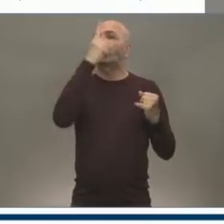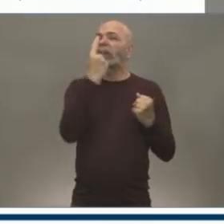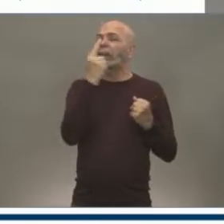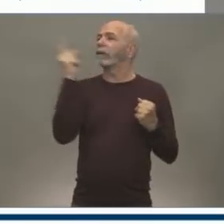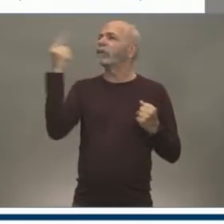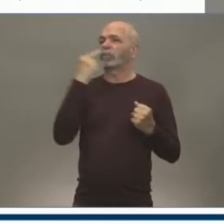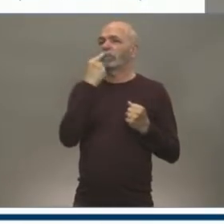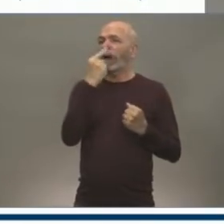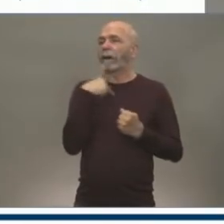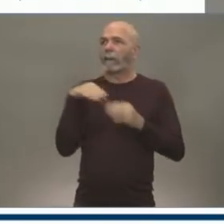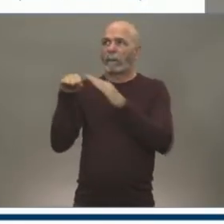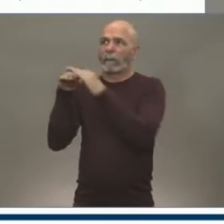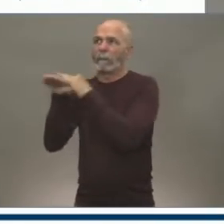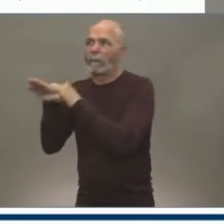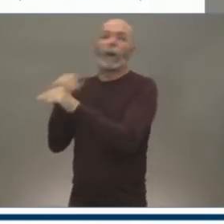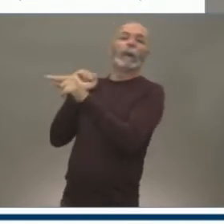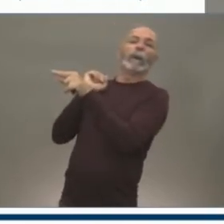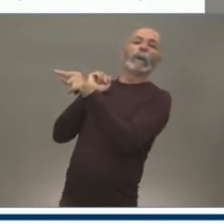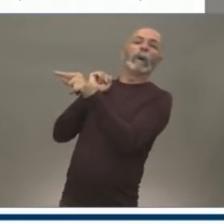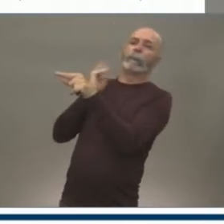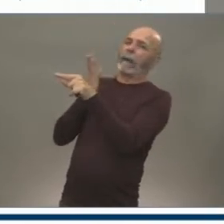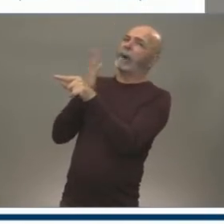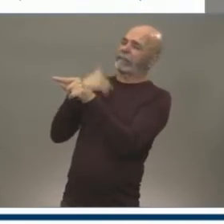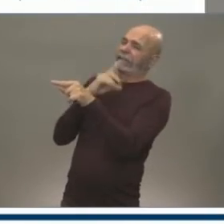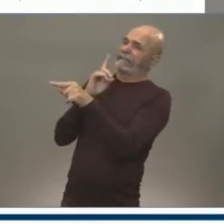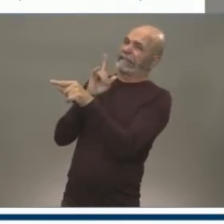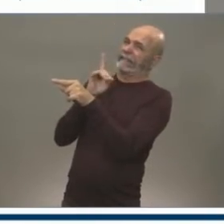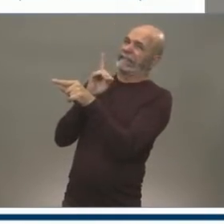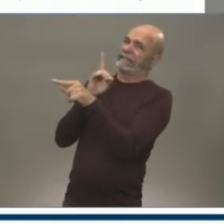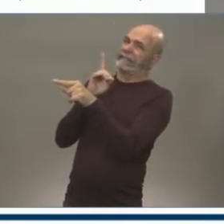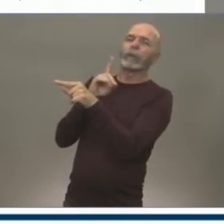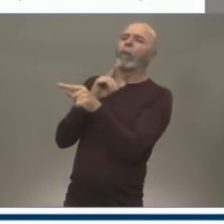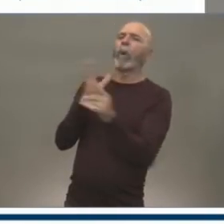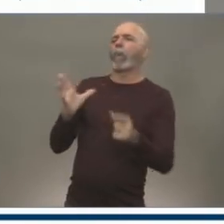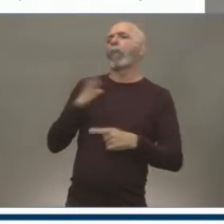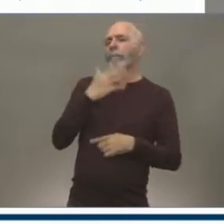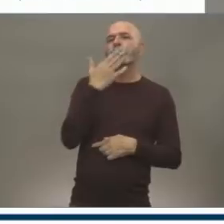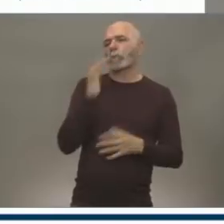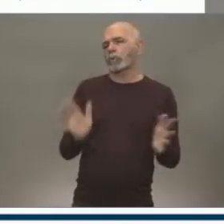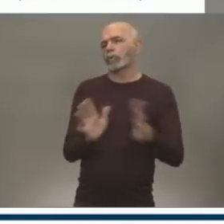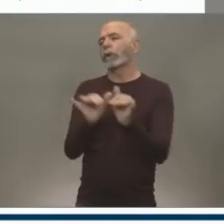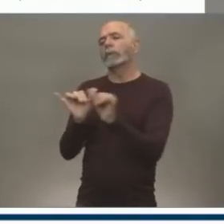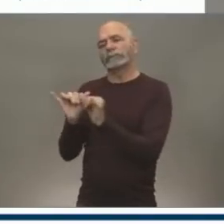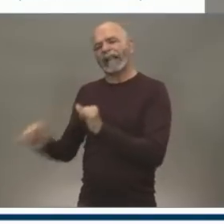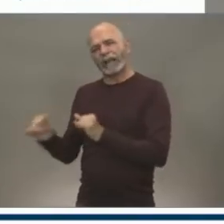specific date and time, you do need to self-isolate while you're waiting for your test.